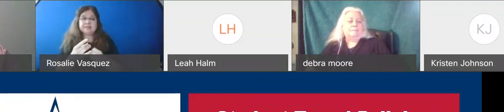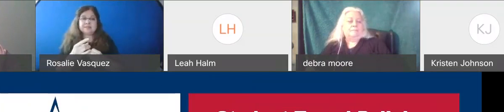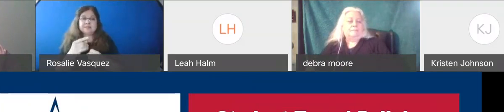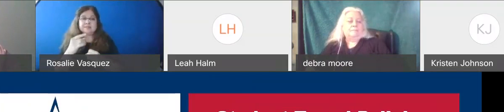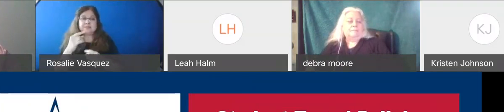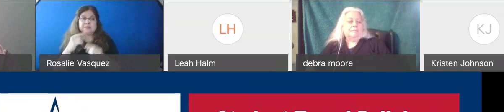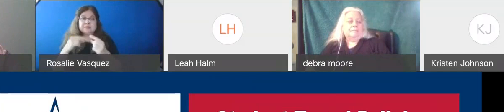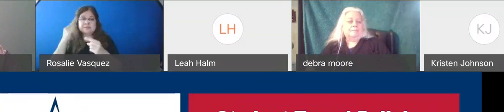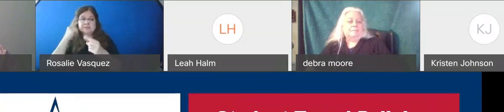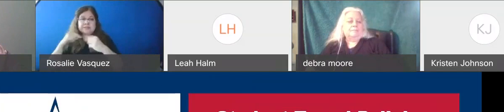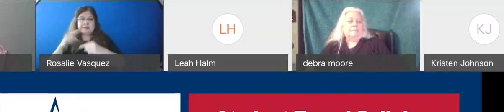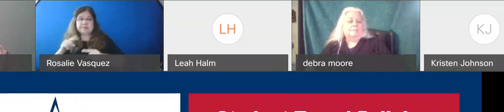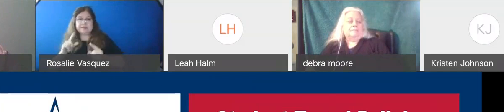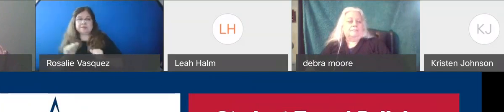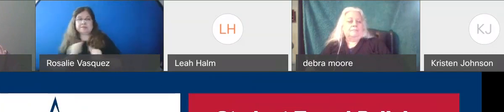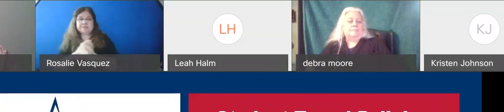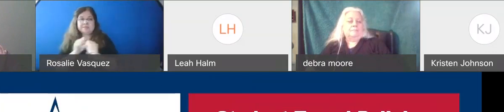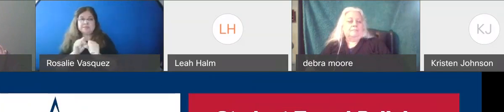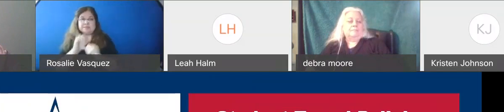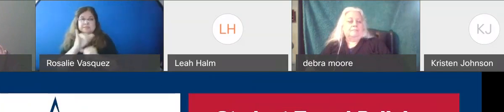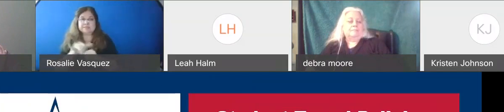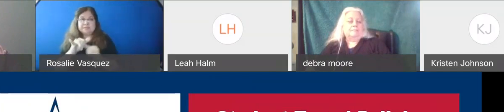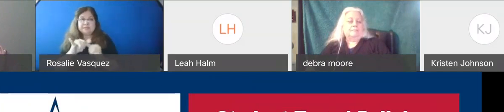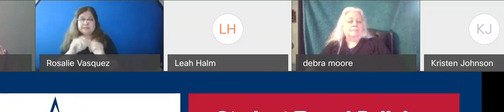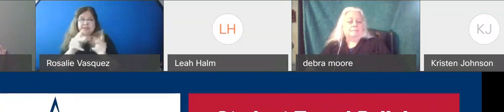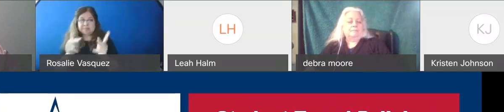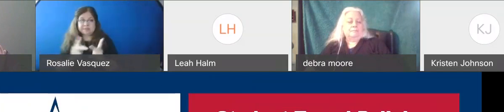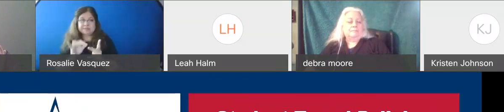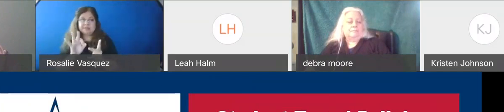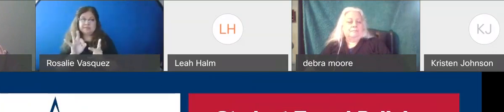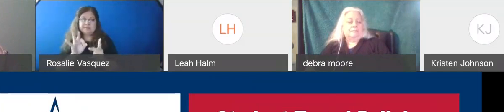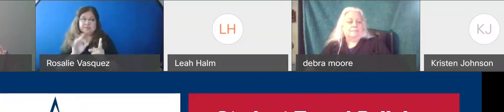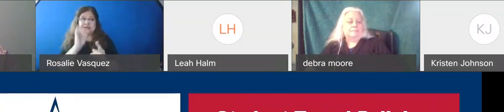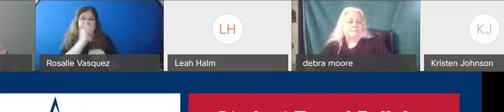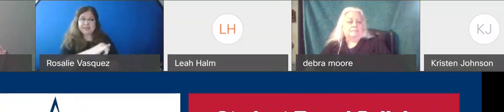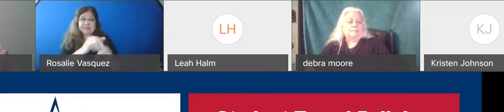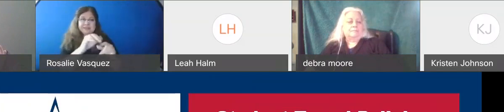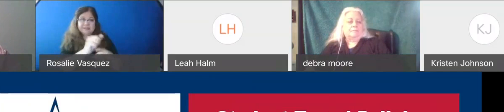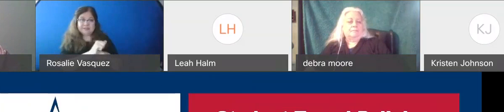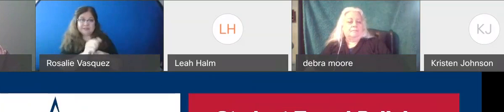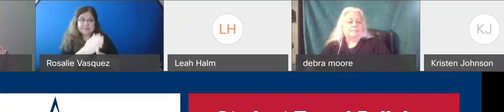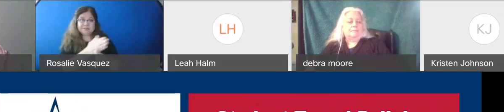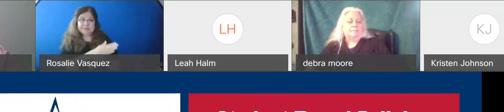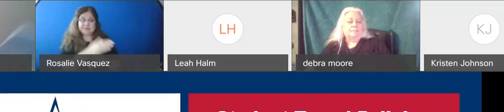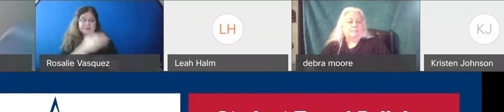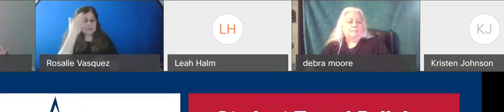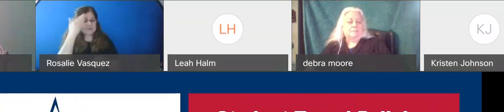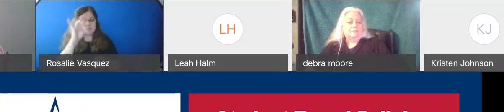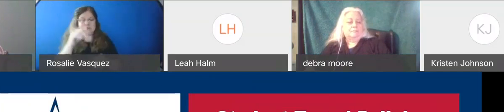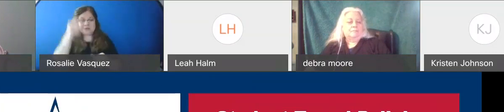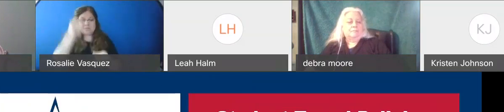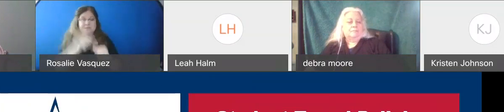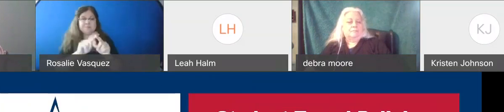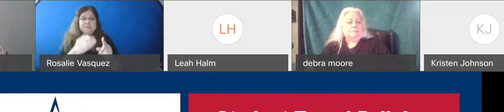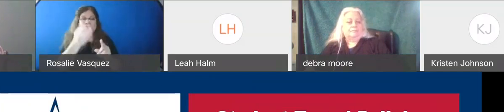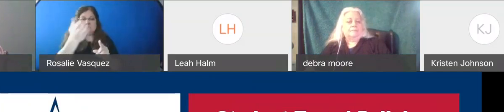alert to shelter in place. So if you were at that training beforehand, I don't know if you remember much of it, but here